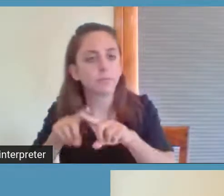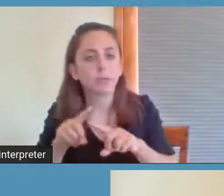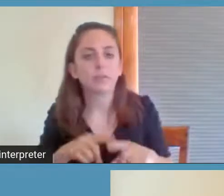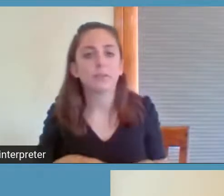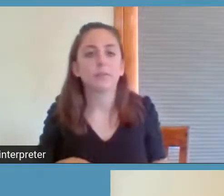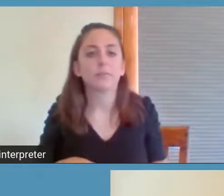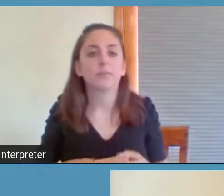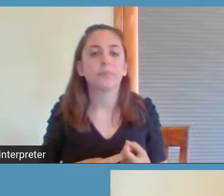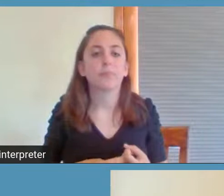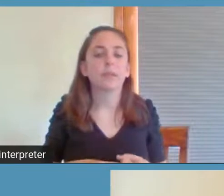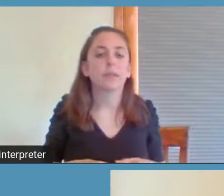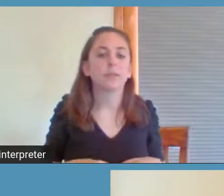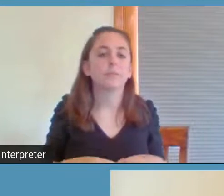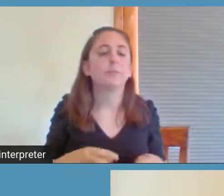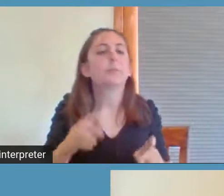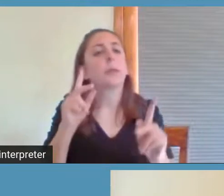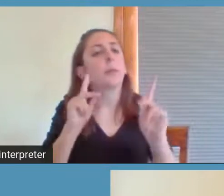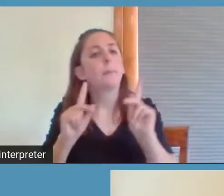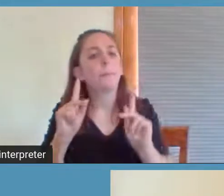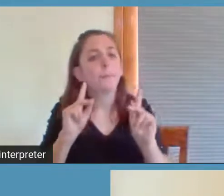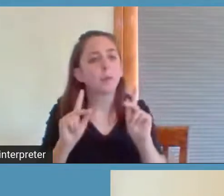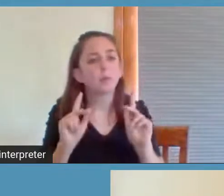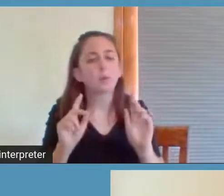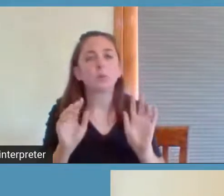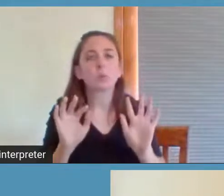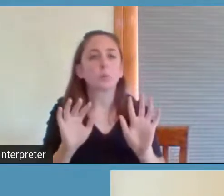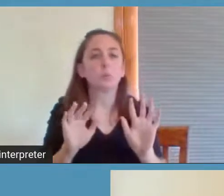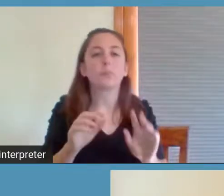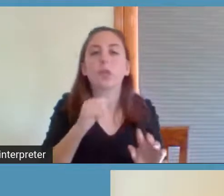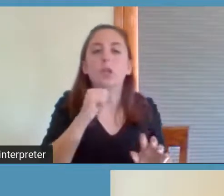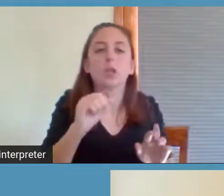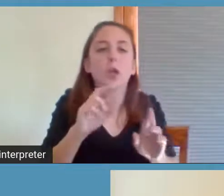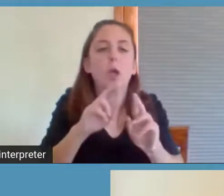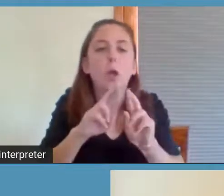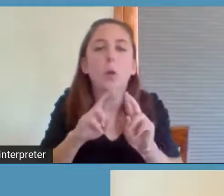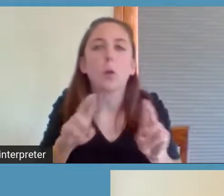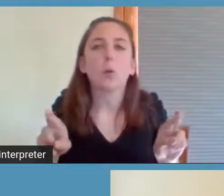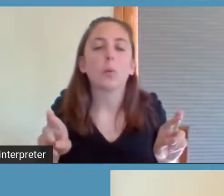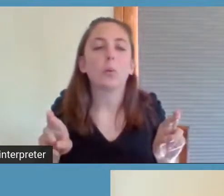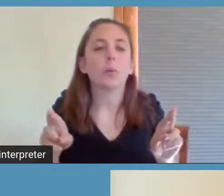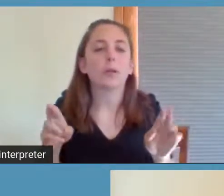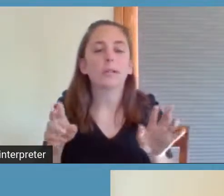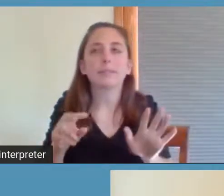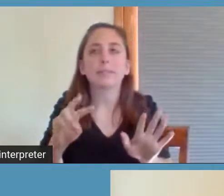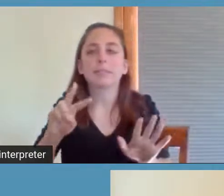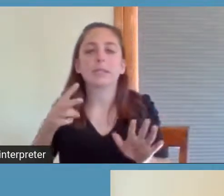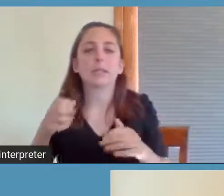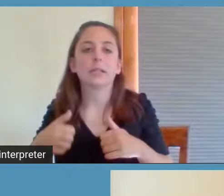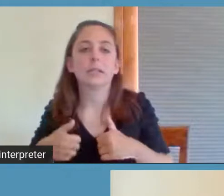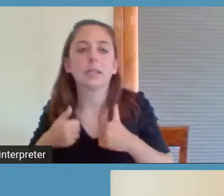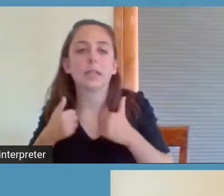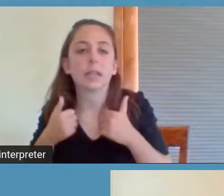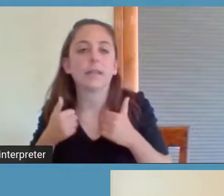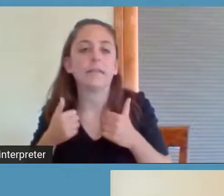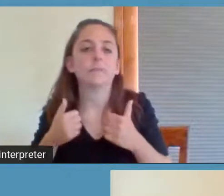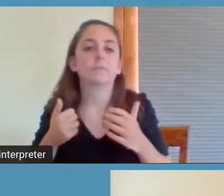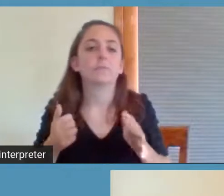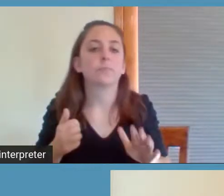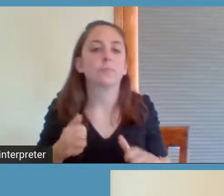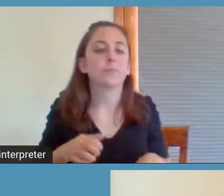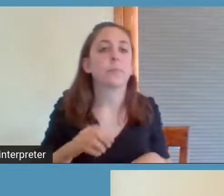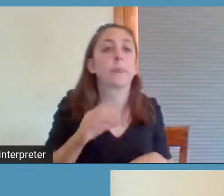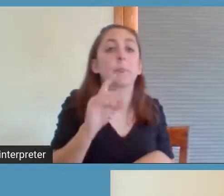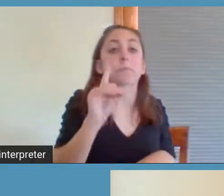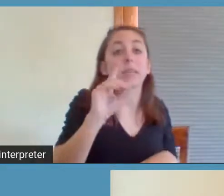the time. People weren't quite ready to move into that type of space. IBM and other companies like Dell, they would buy